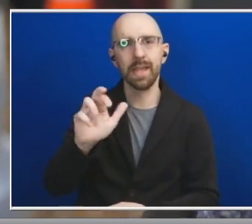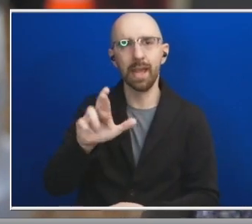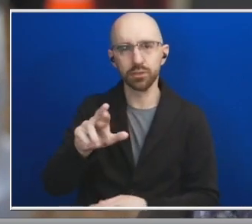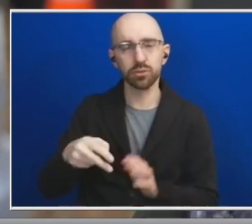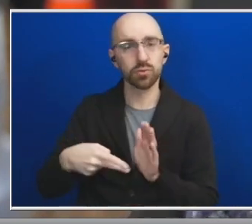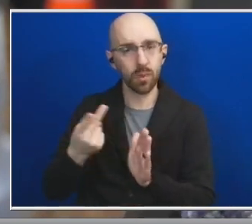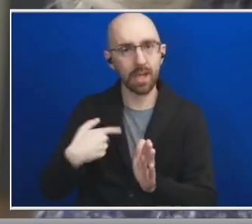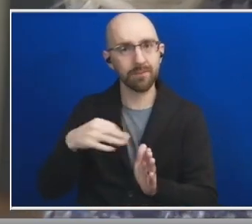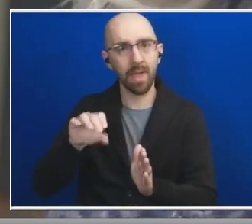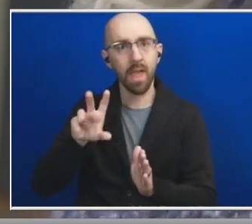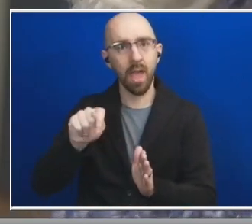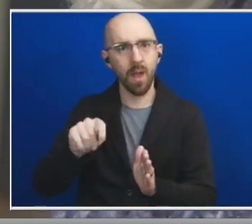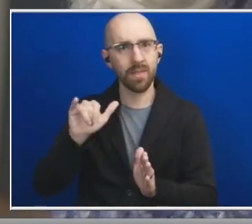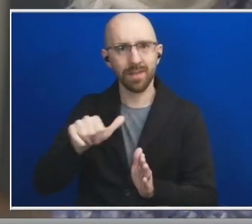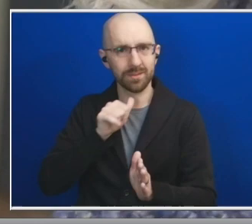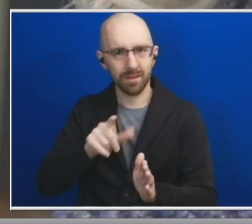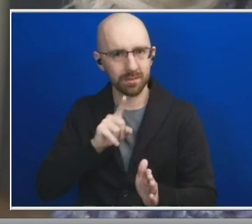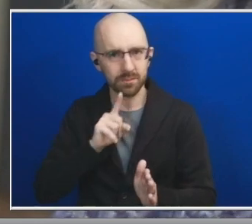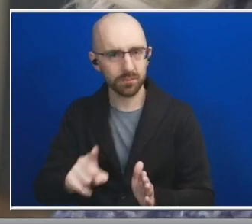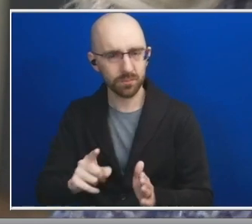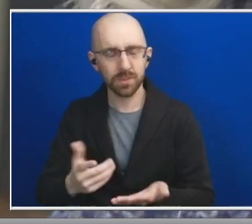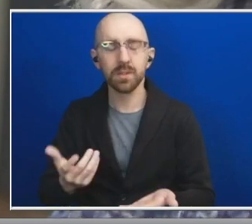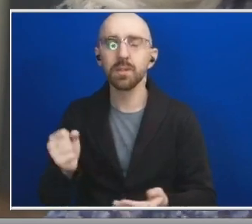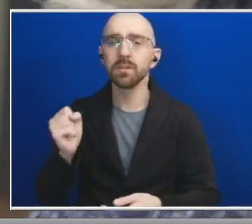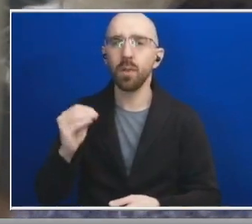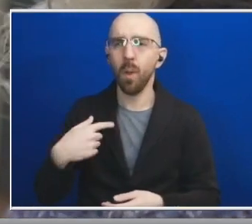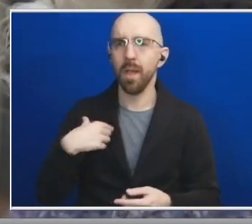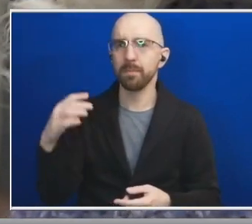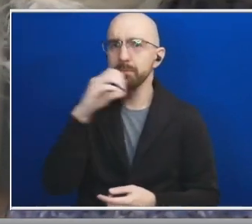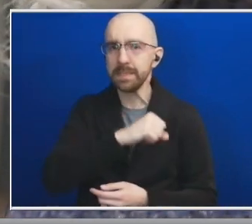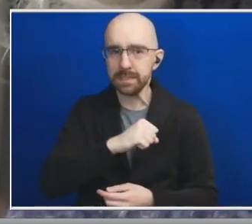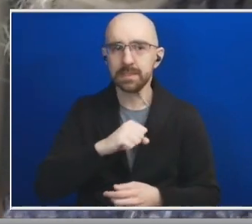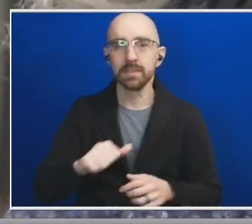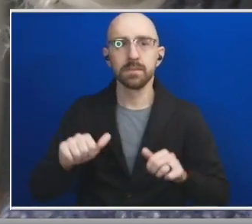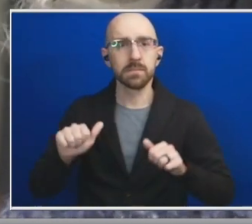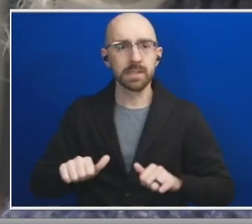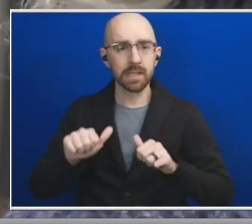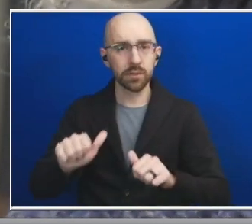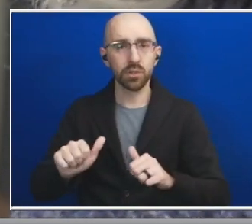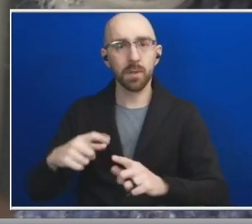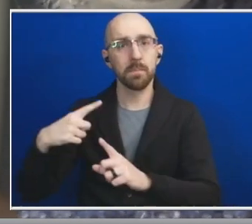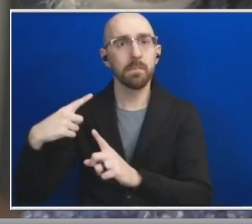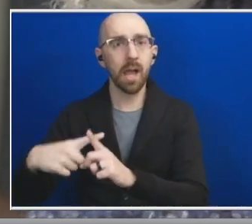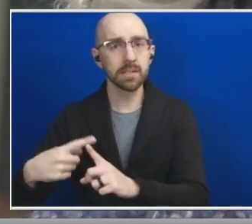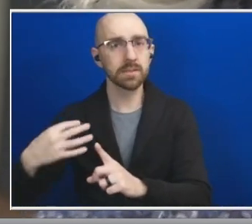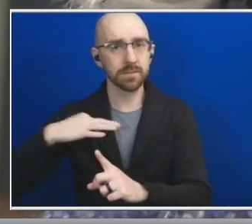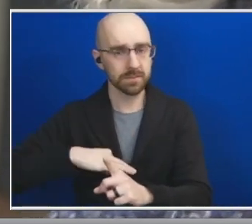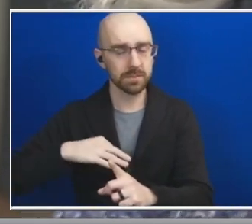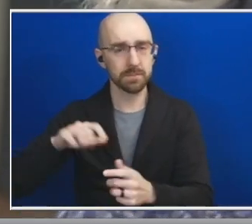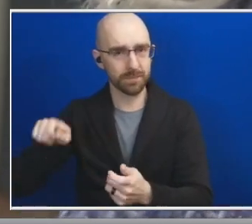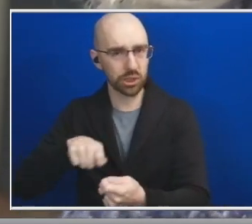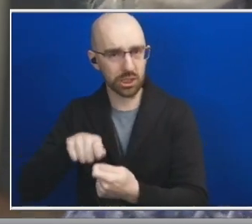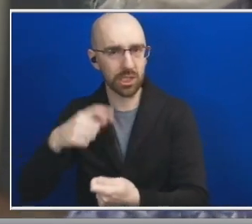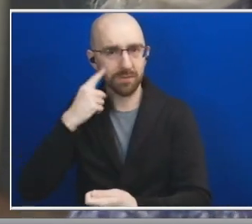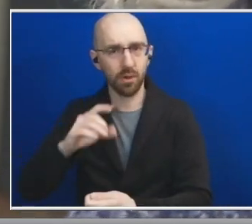actually be the case. So then I miss out on the potential upside, I think, particularly for